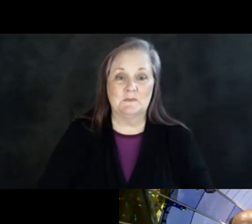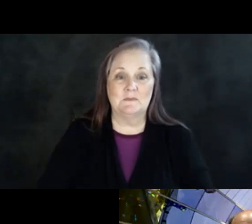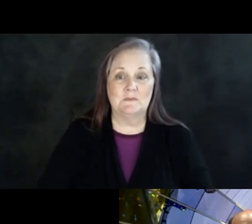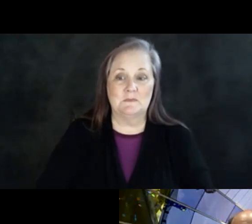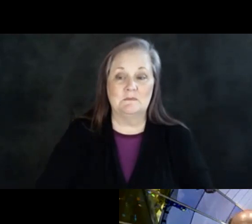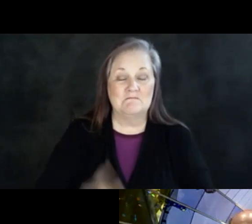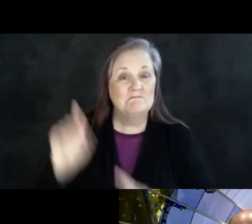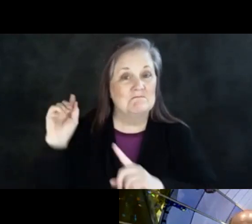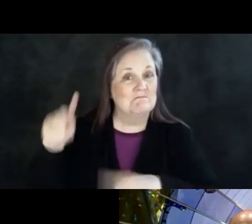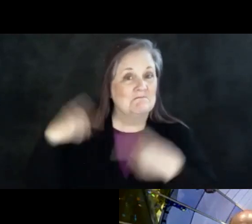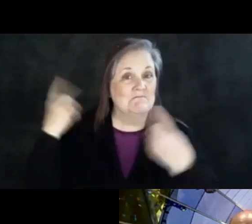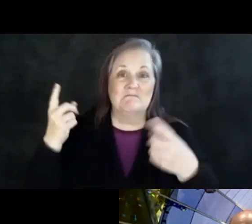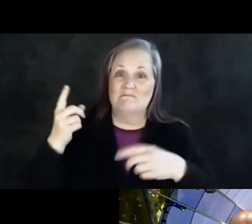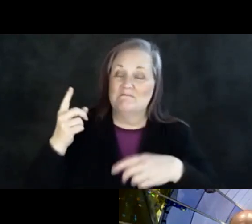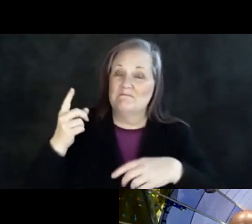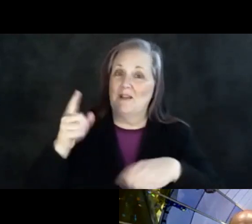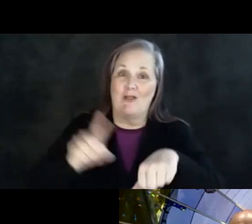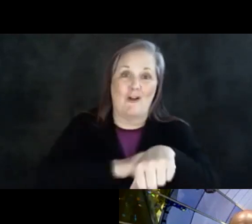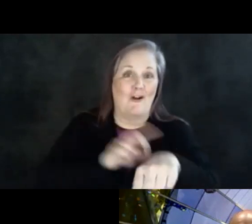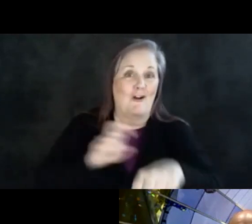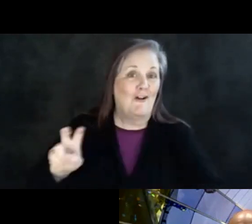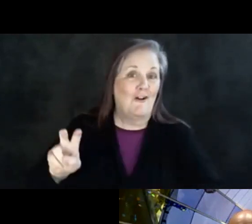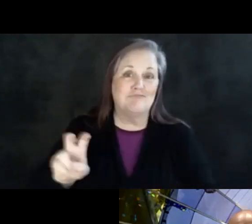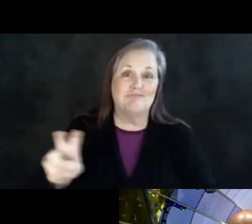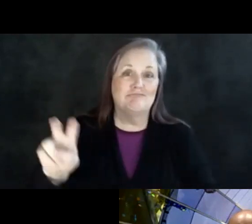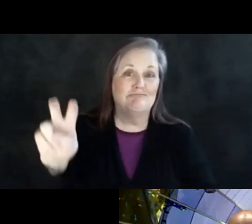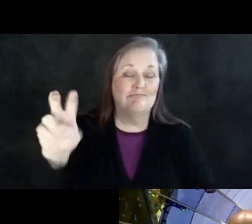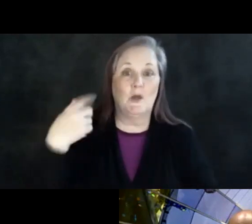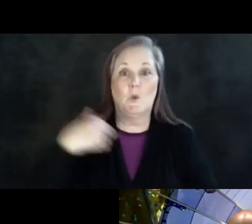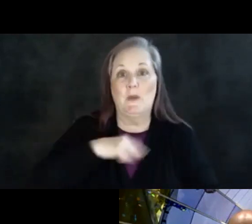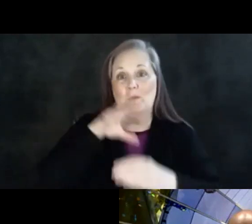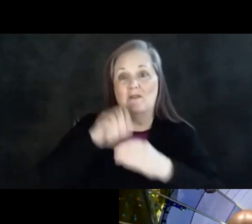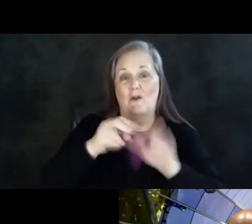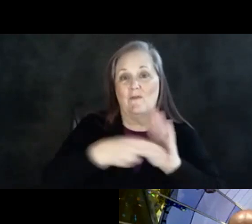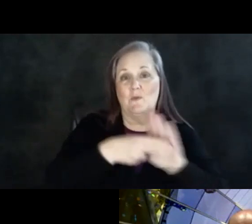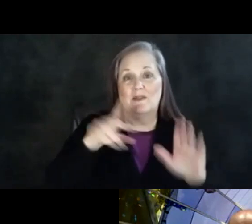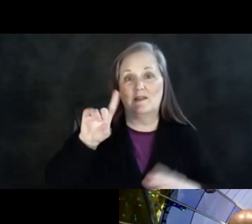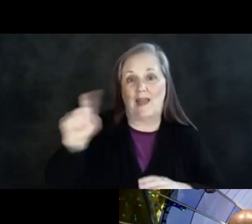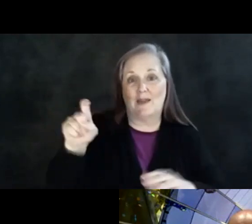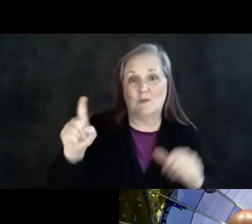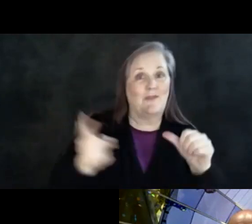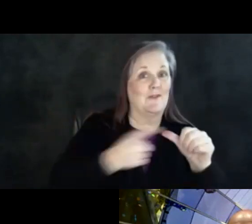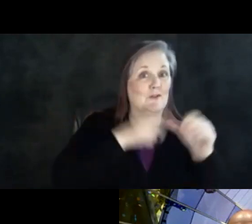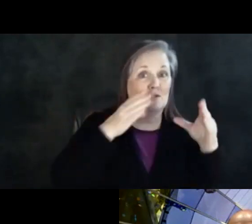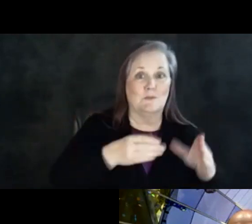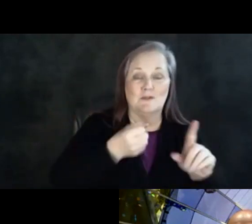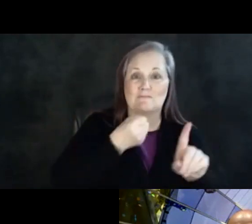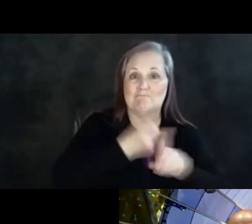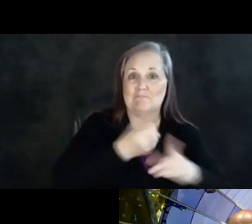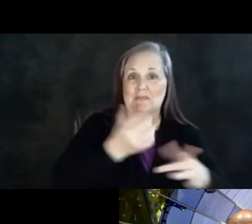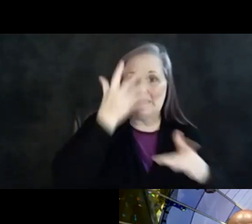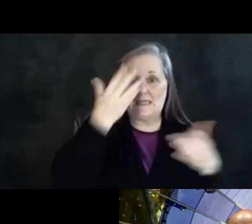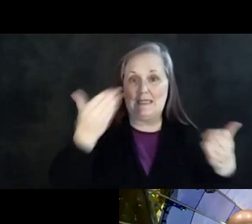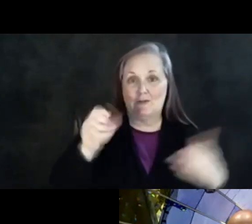it's been a long road. I think we were involved in diagnosing the first case in Sacramento County. It's